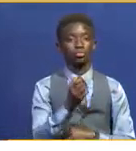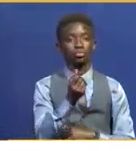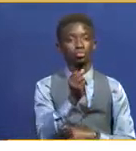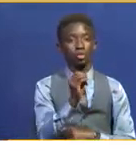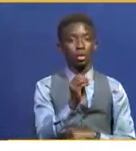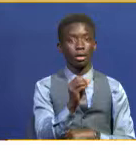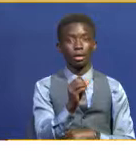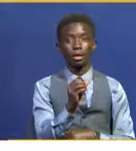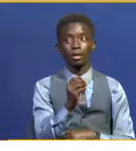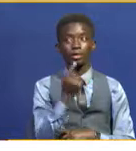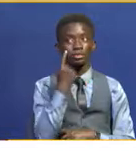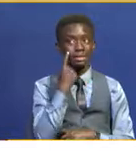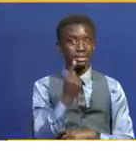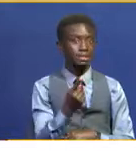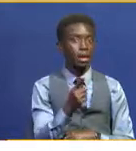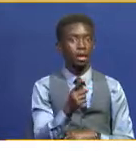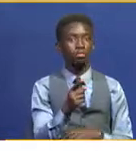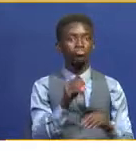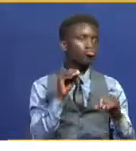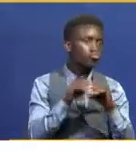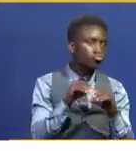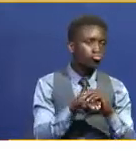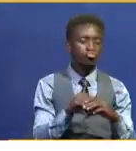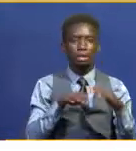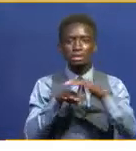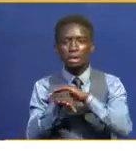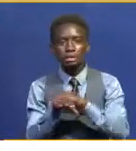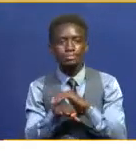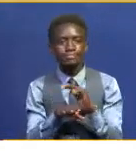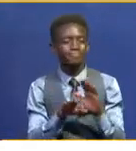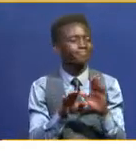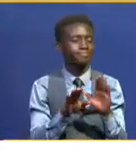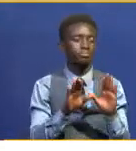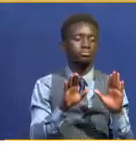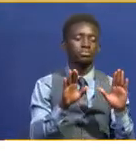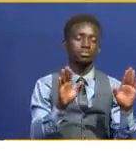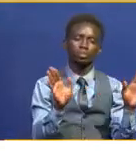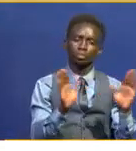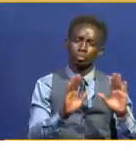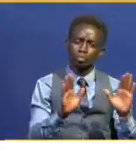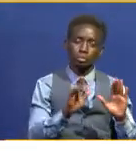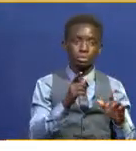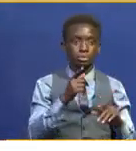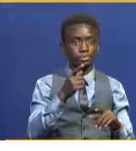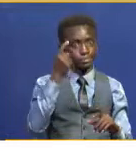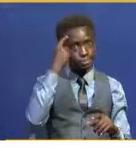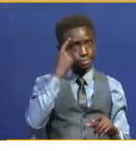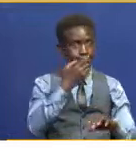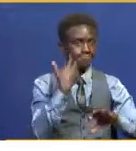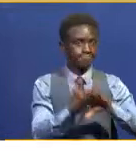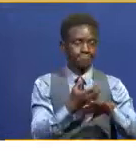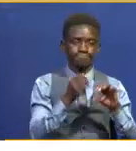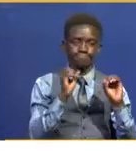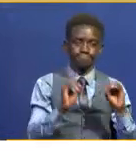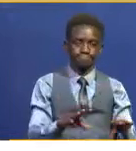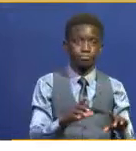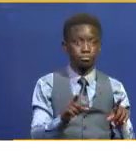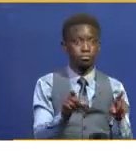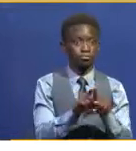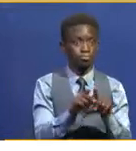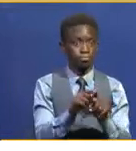ease of actually being able to invest and access, and it's not that complicated, there's also the liquidity